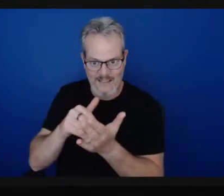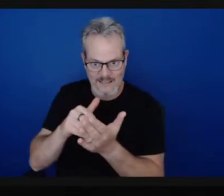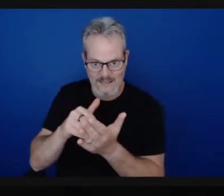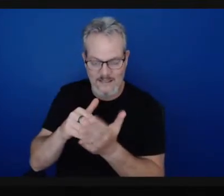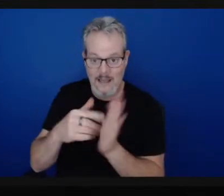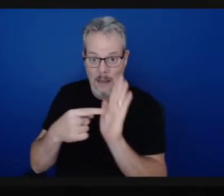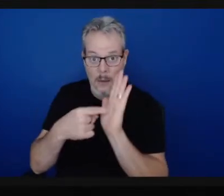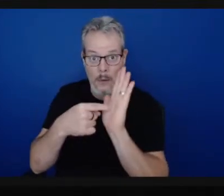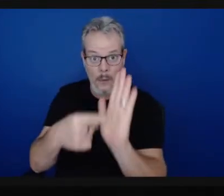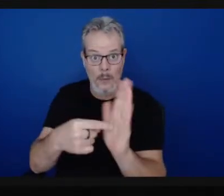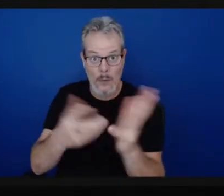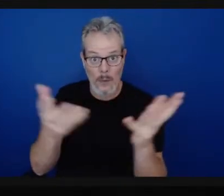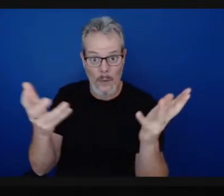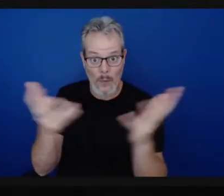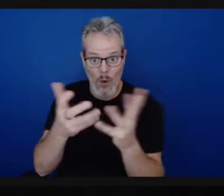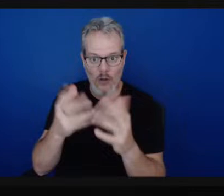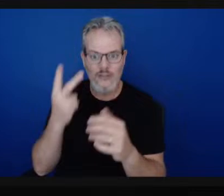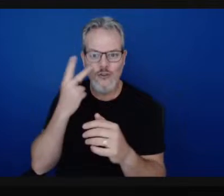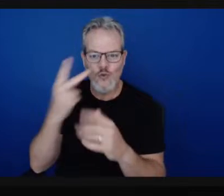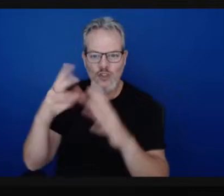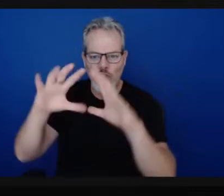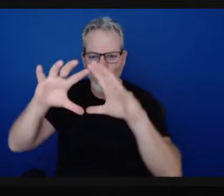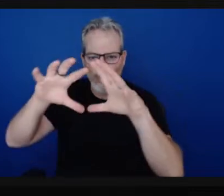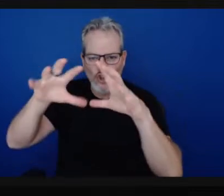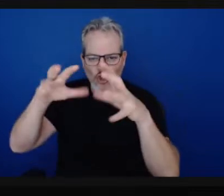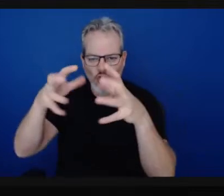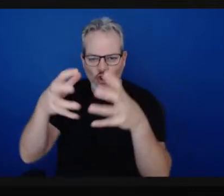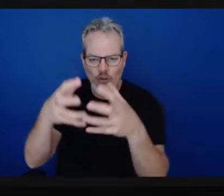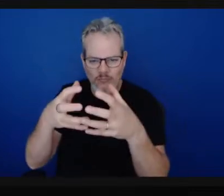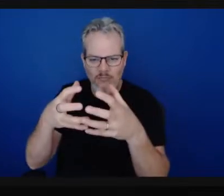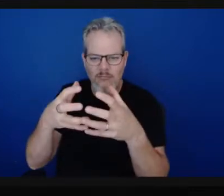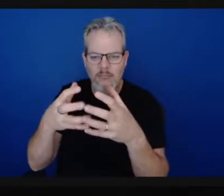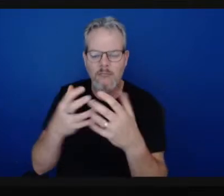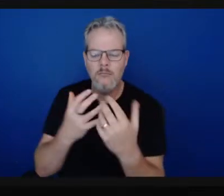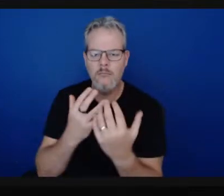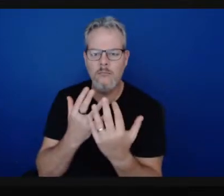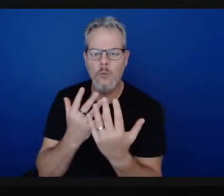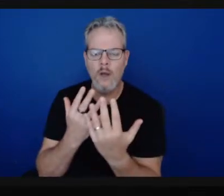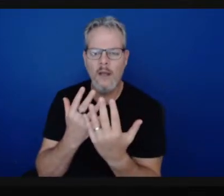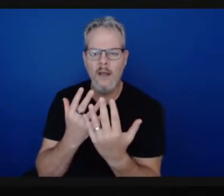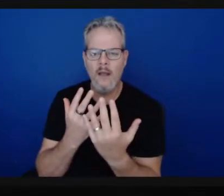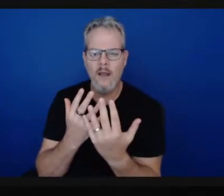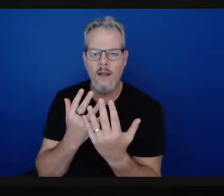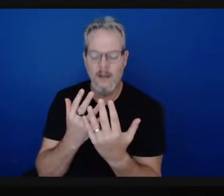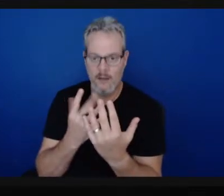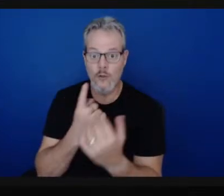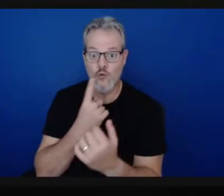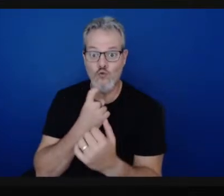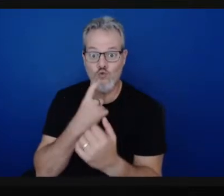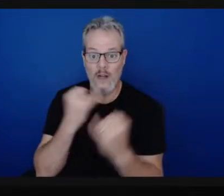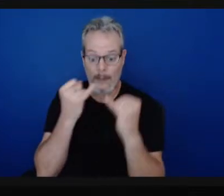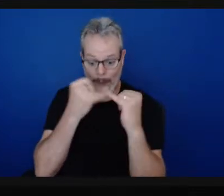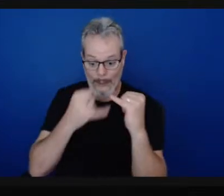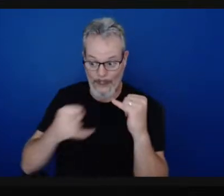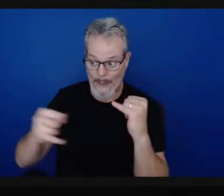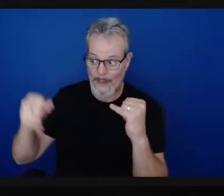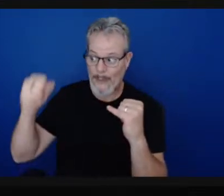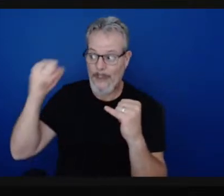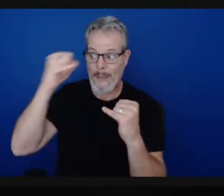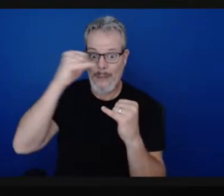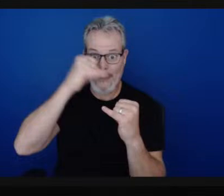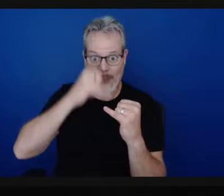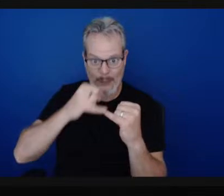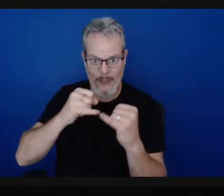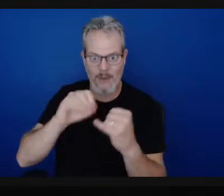point out this cluster. Let's get my red color back. This cluster here in the East